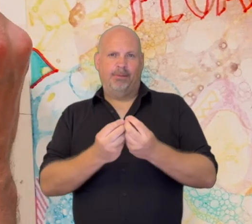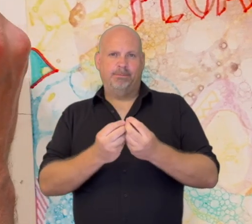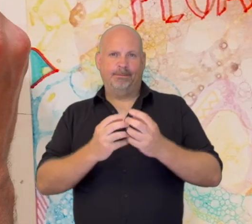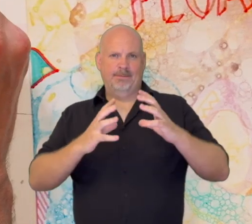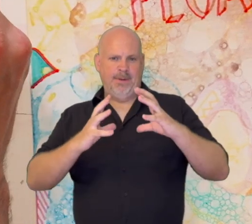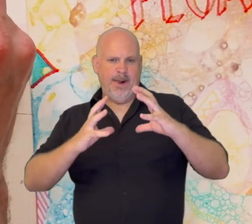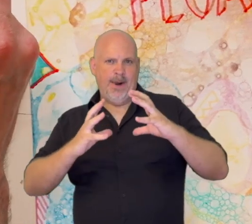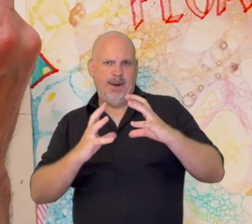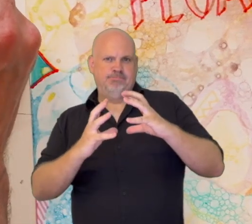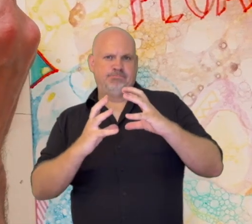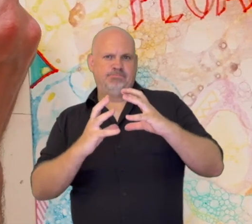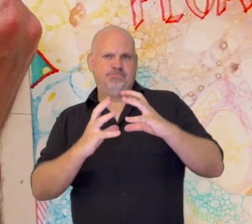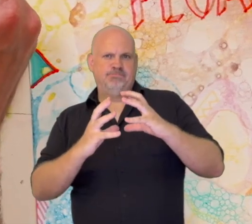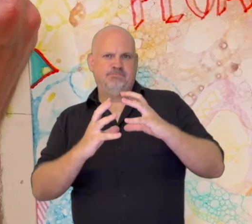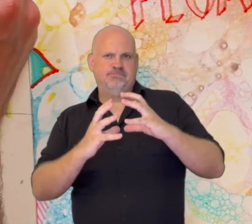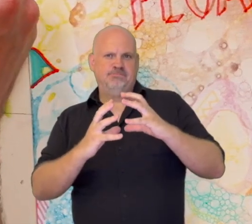contain